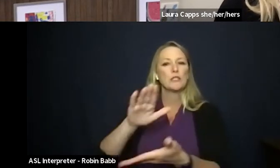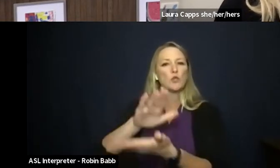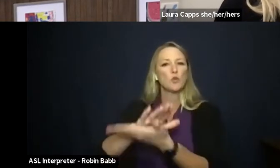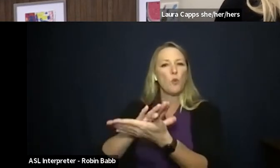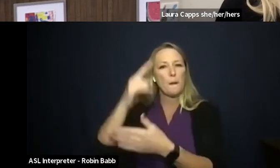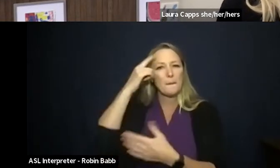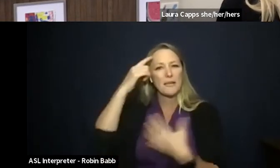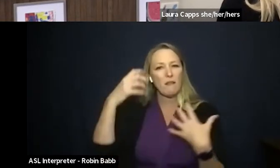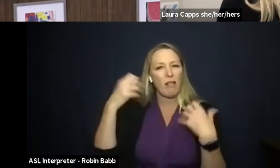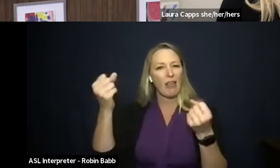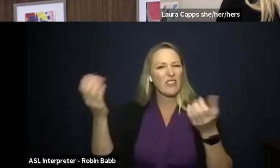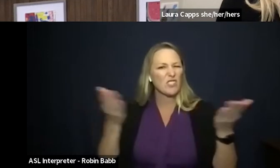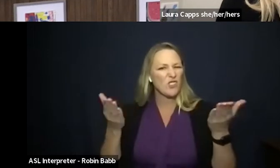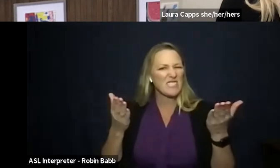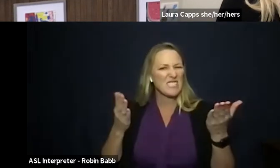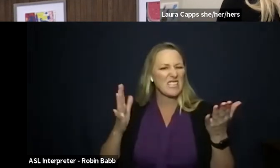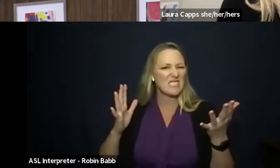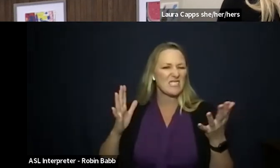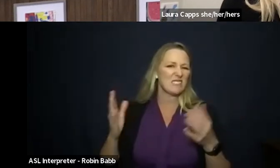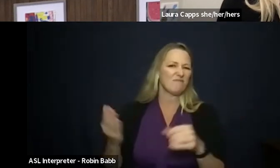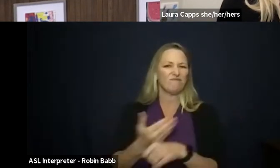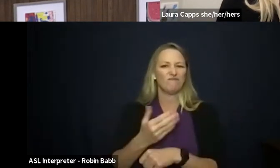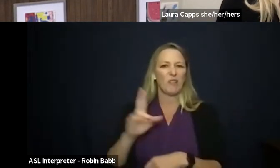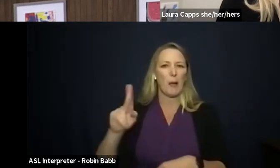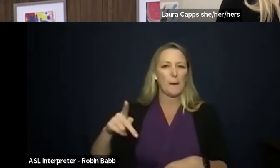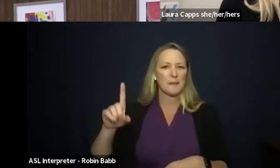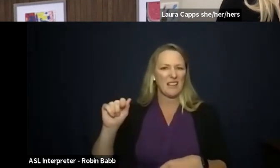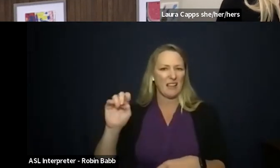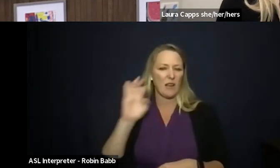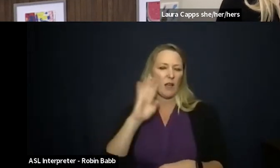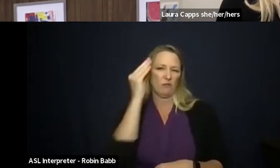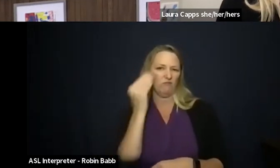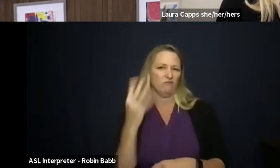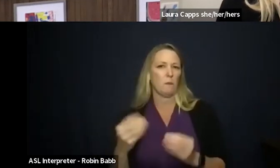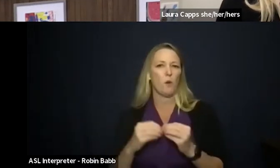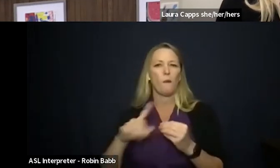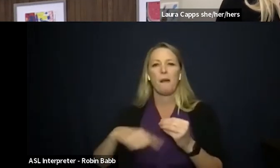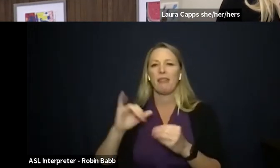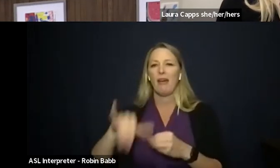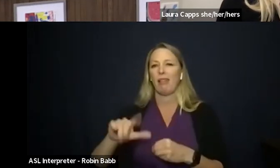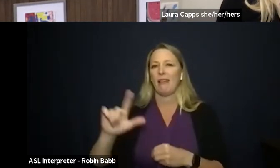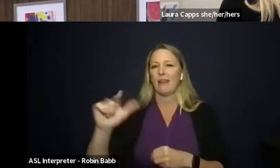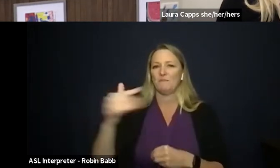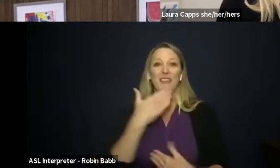health services update so update you more then thank you